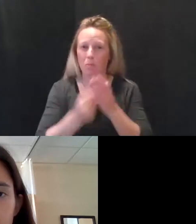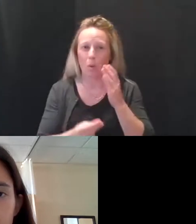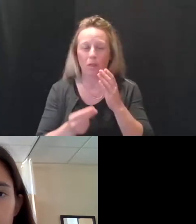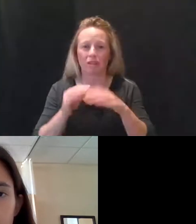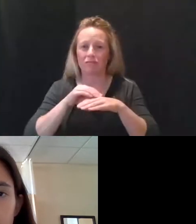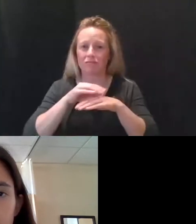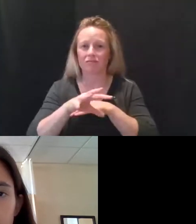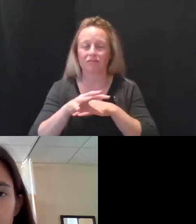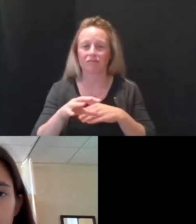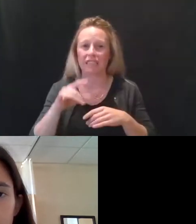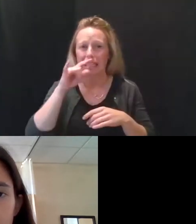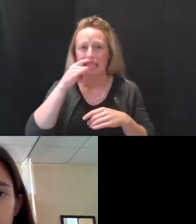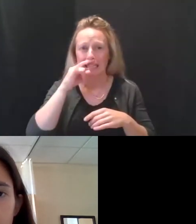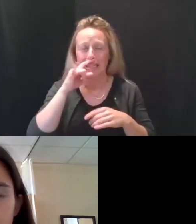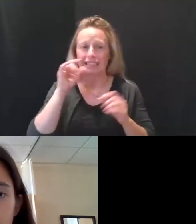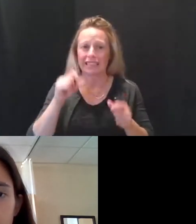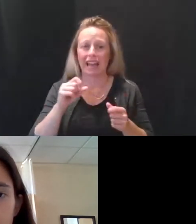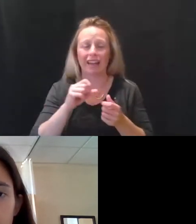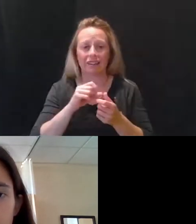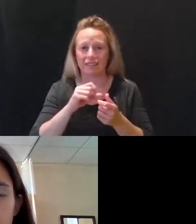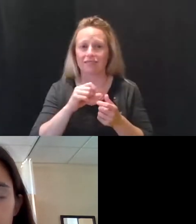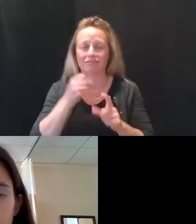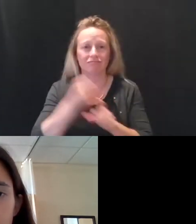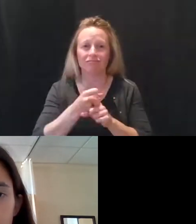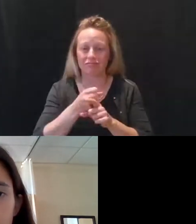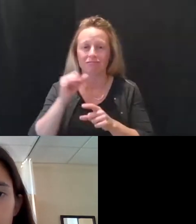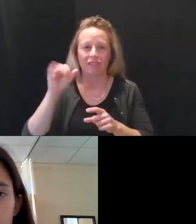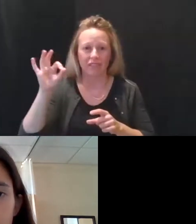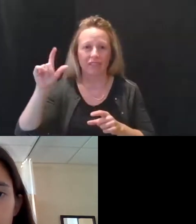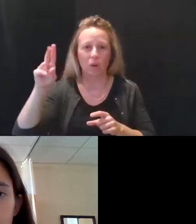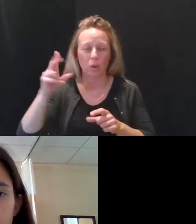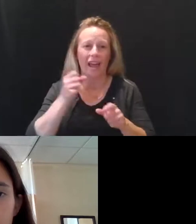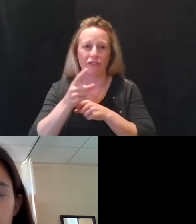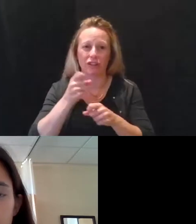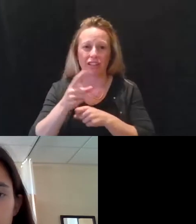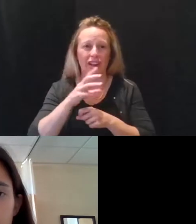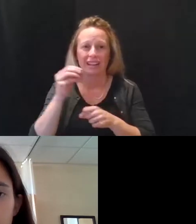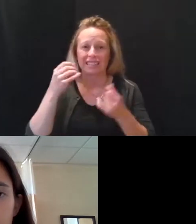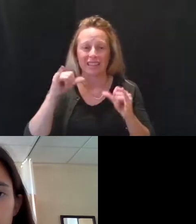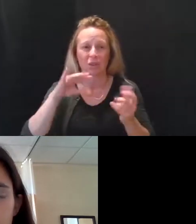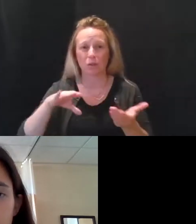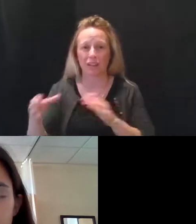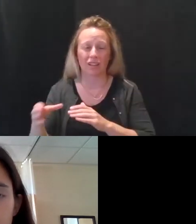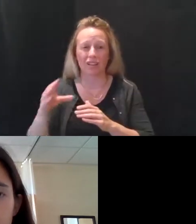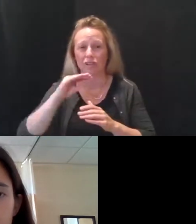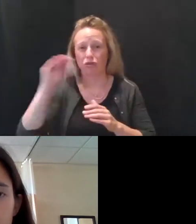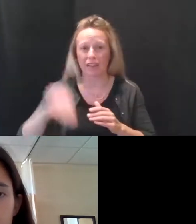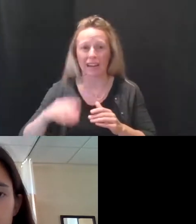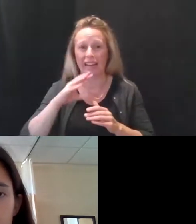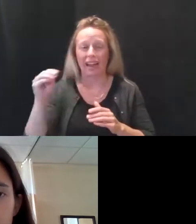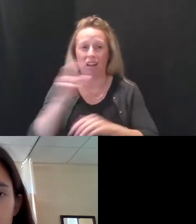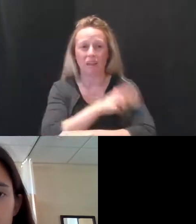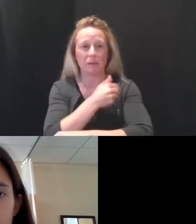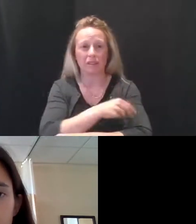picture. Kids are very prone to get influenza every year, and still the mortality rate and the hospitalization rates from